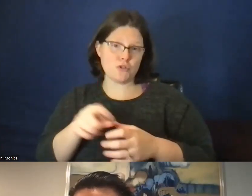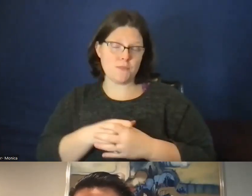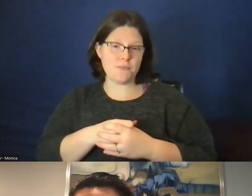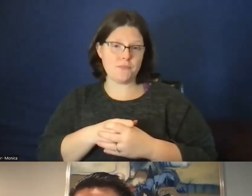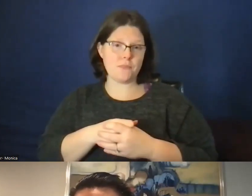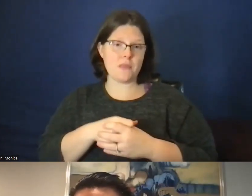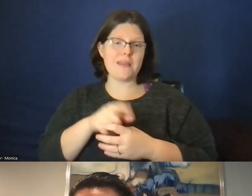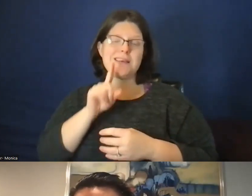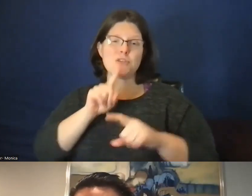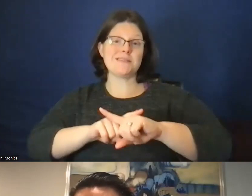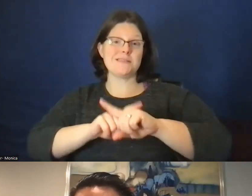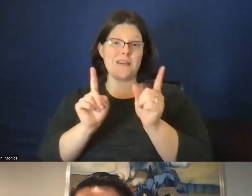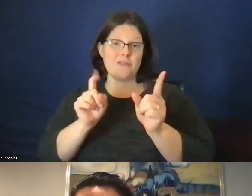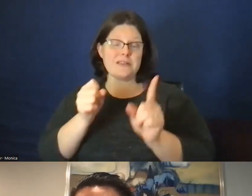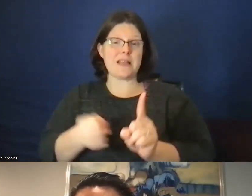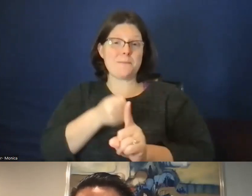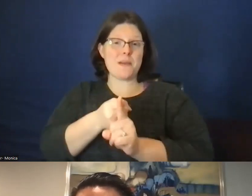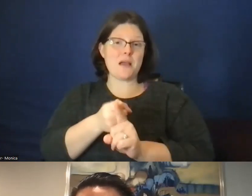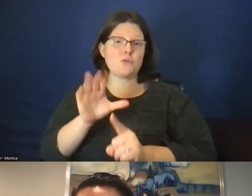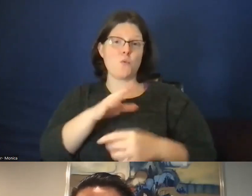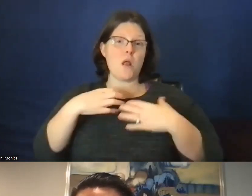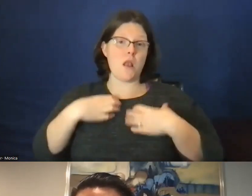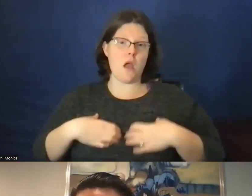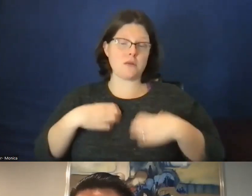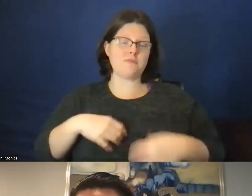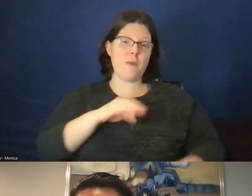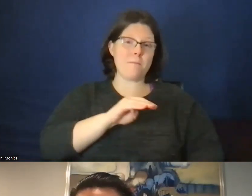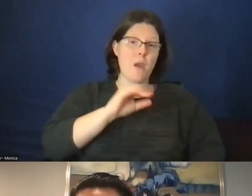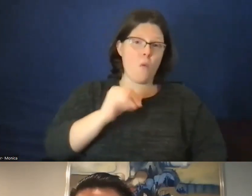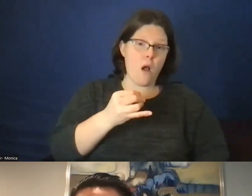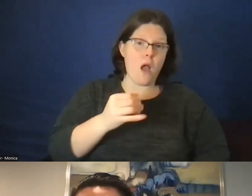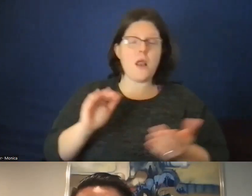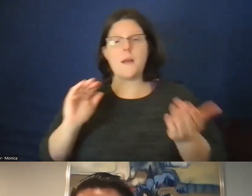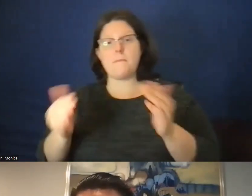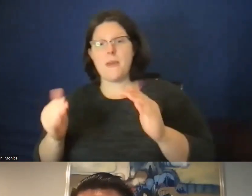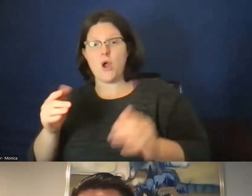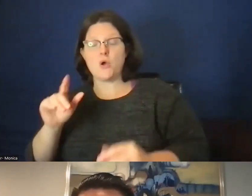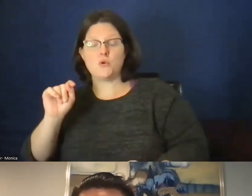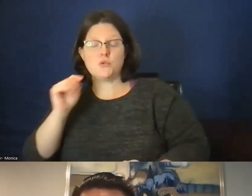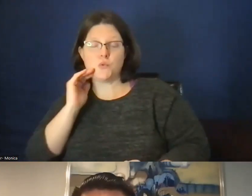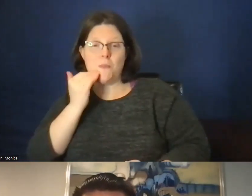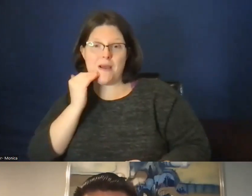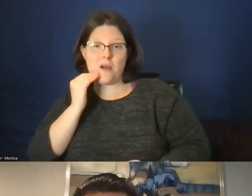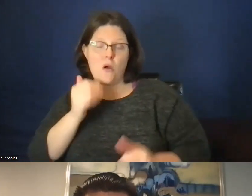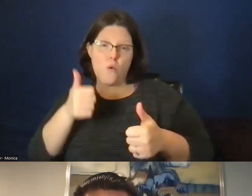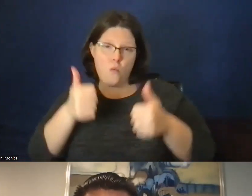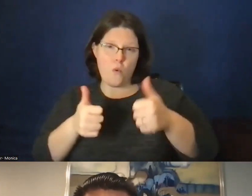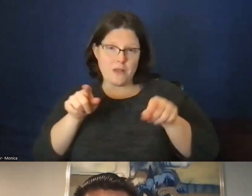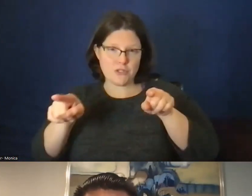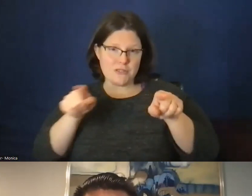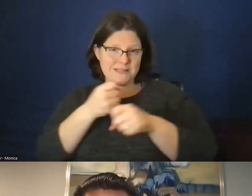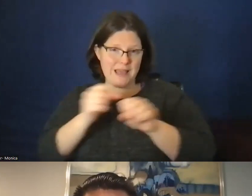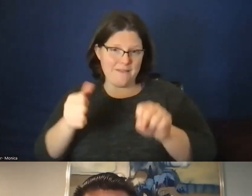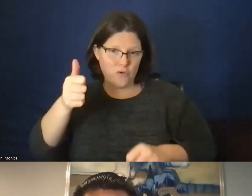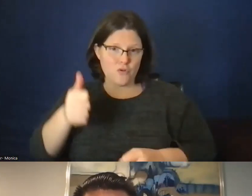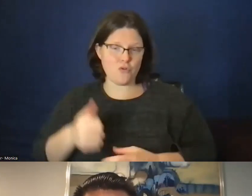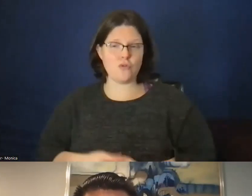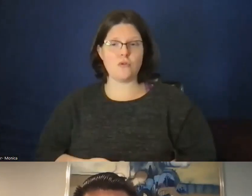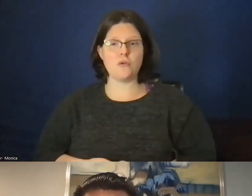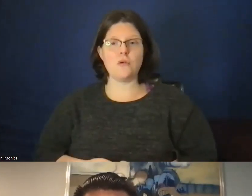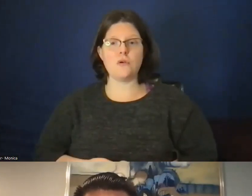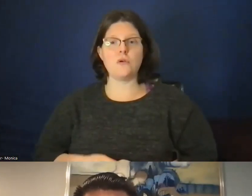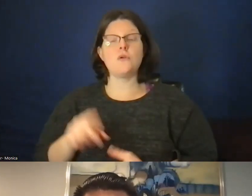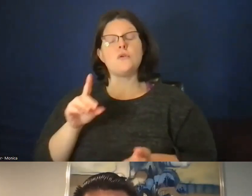there a difference in effects on your lungs from marijuana versus tobacco? Is one safer?